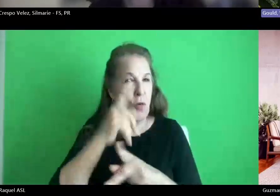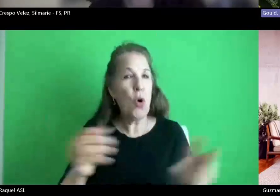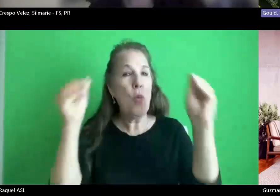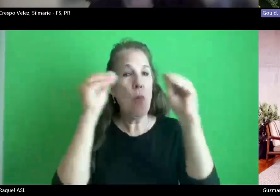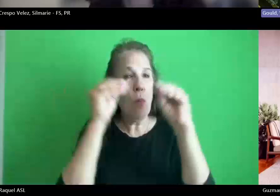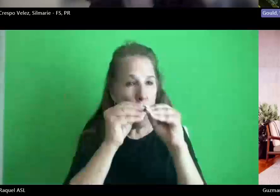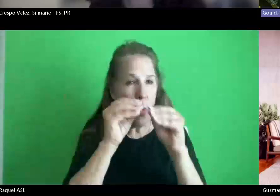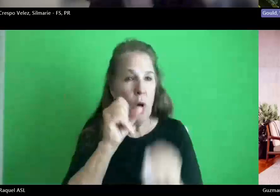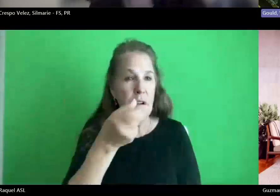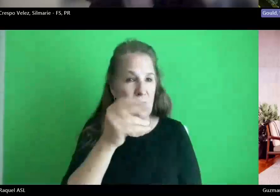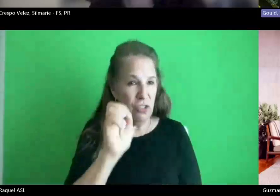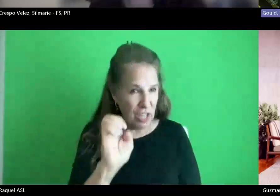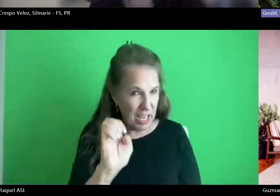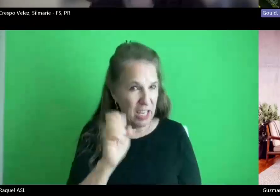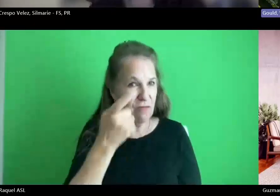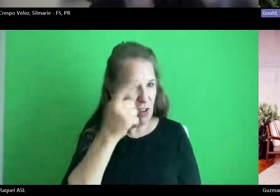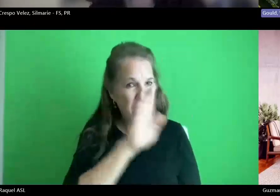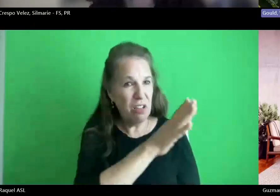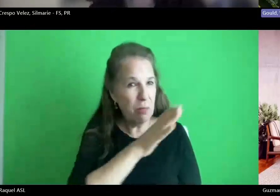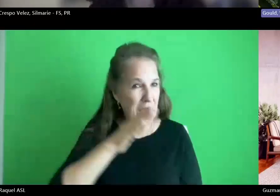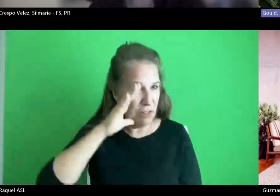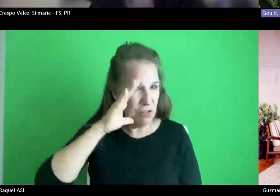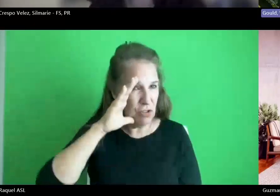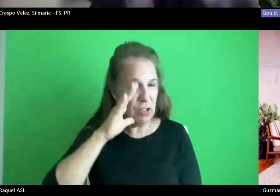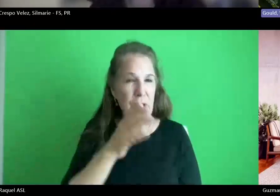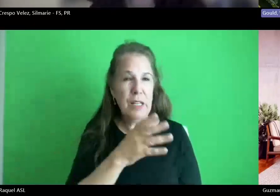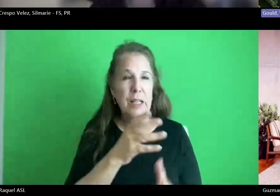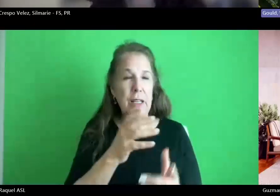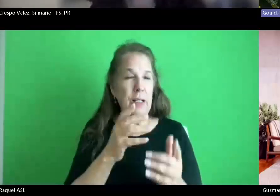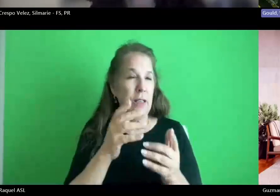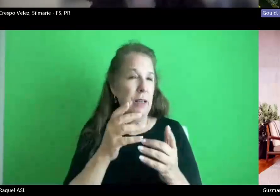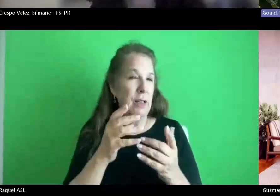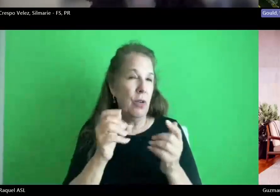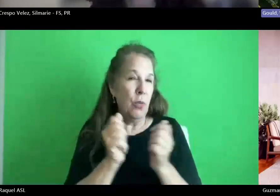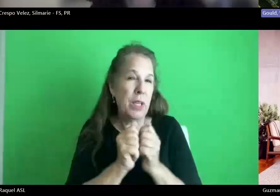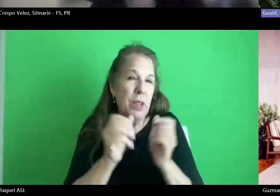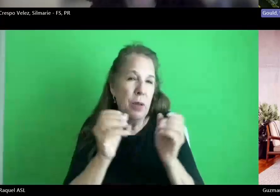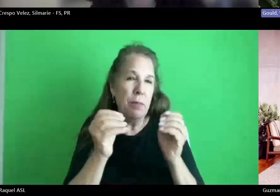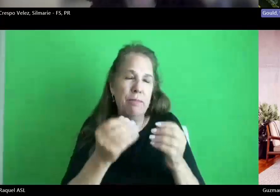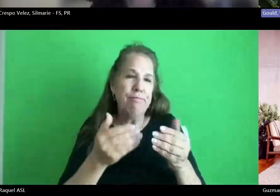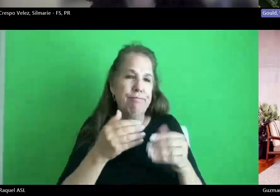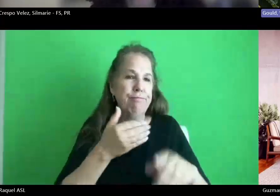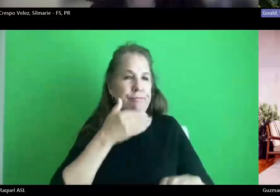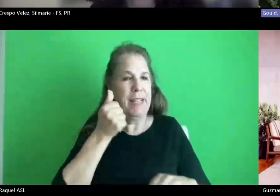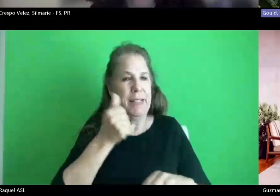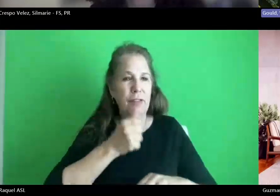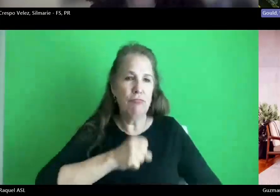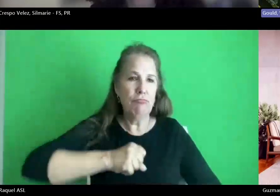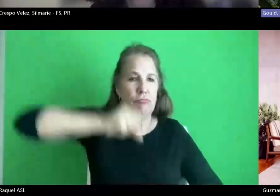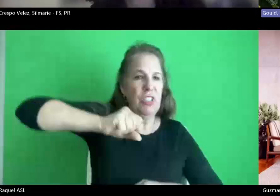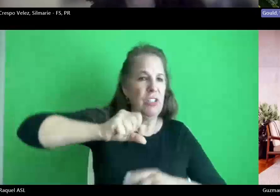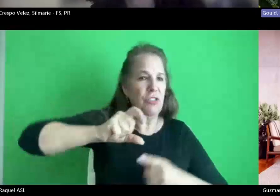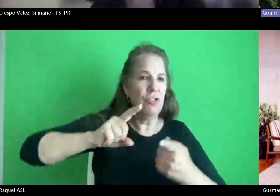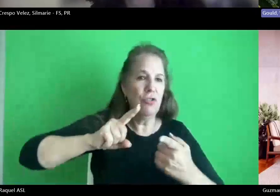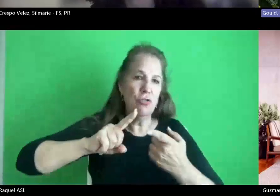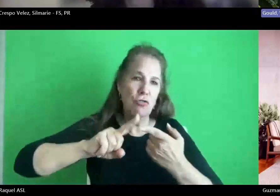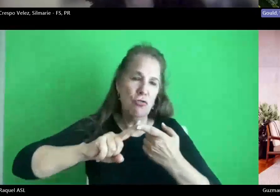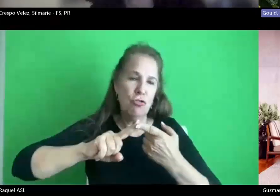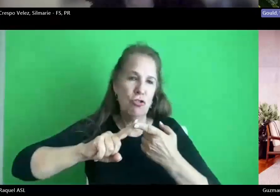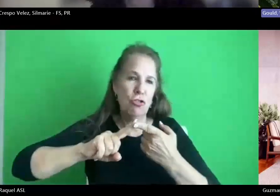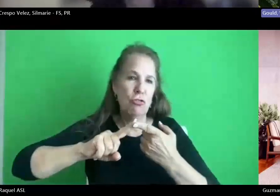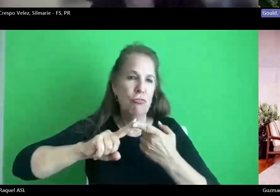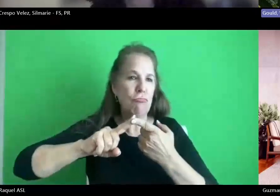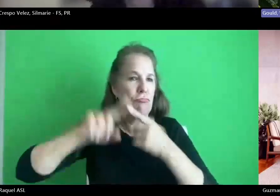pasture and with less, with more resistance to hurricane. And so we've had,